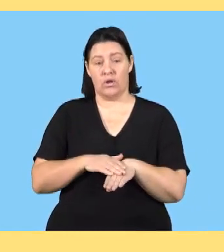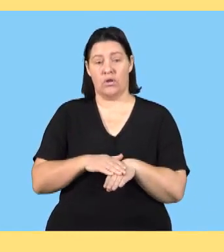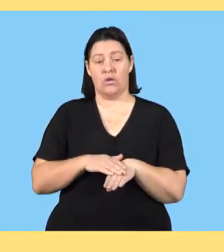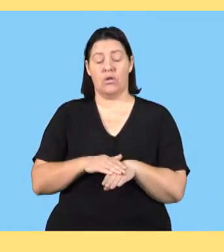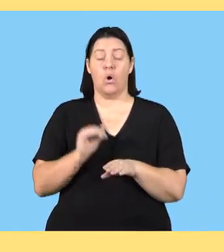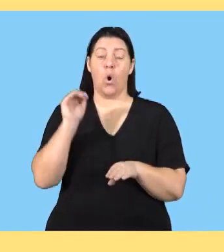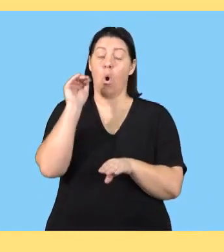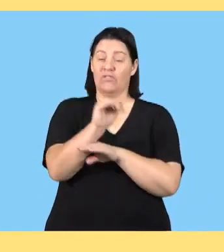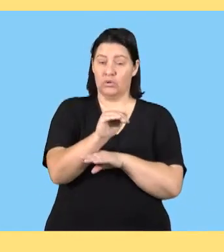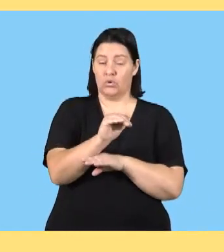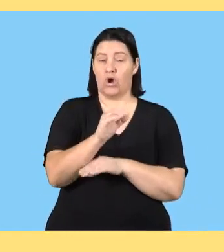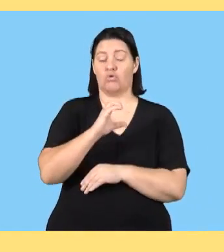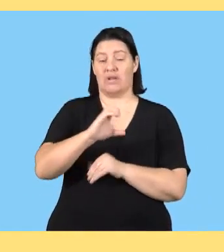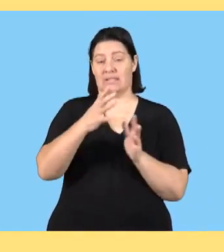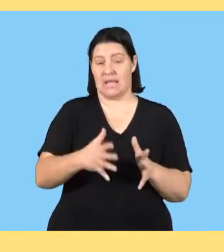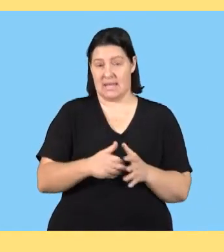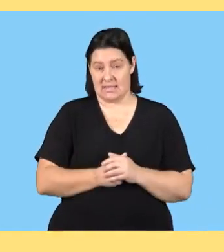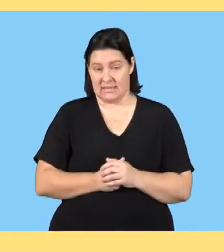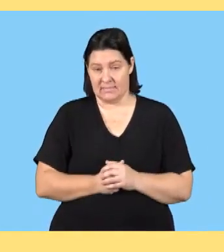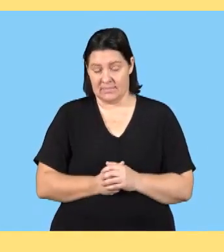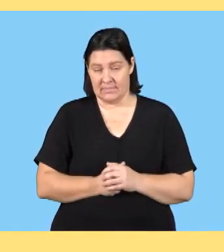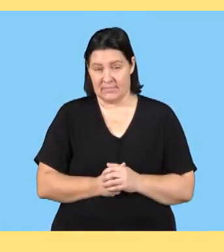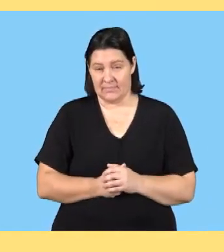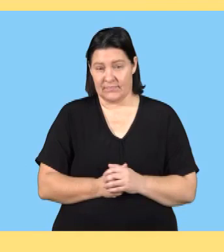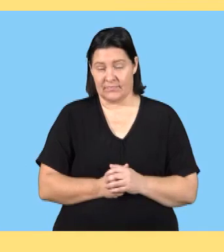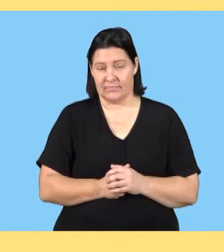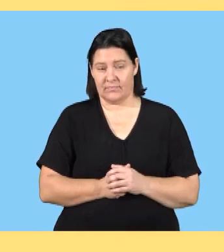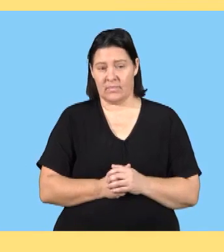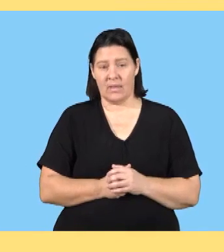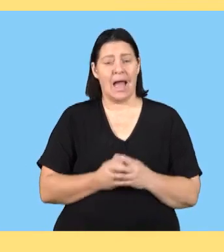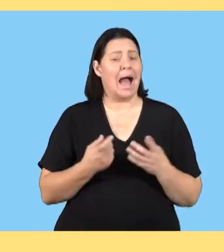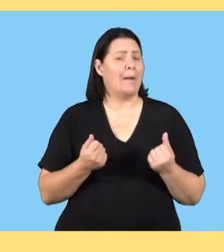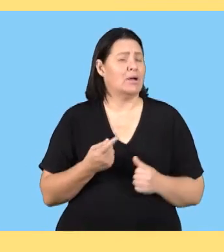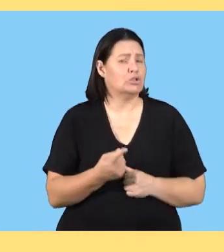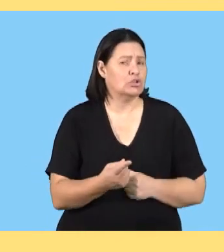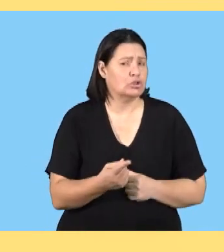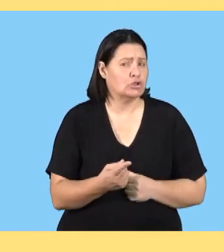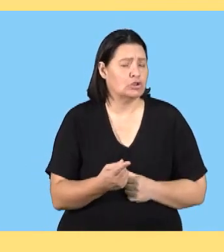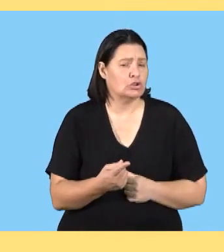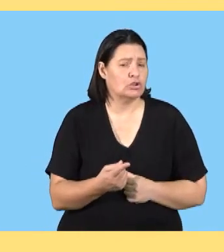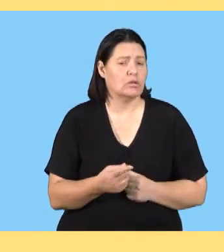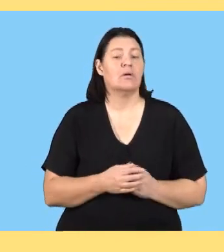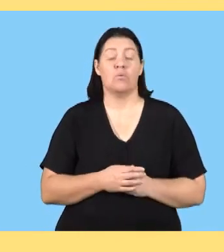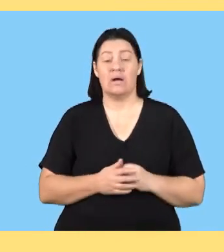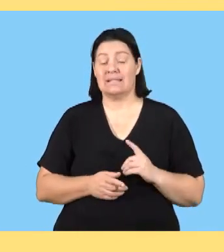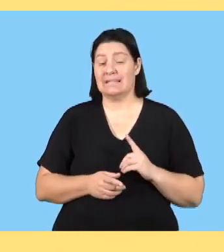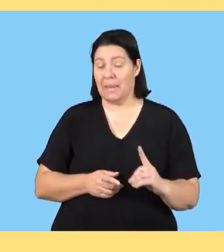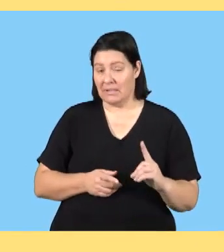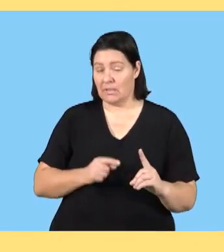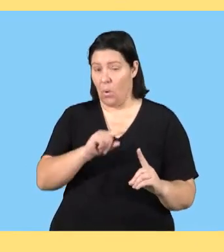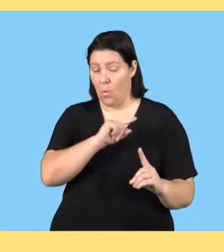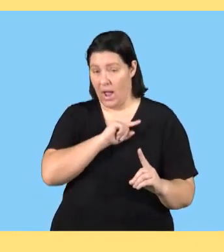on overdue creditors. How much is that? I'm debiting